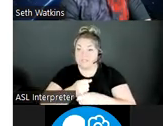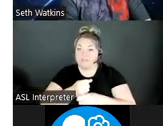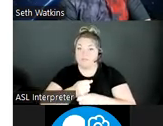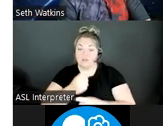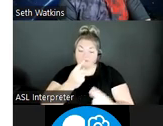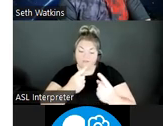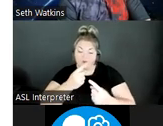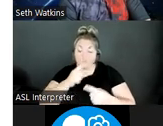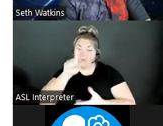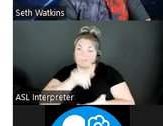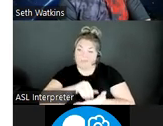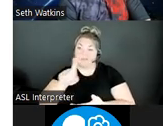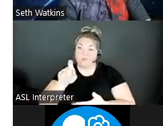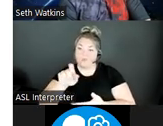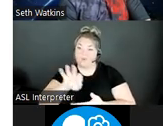considered